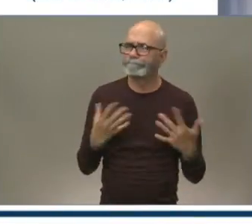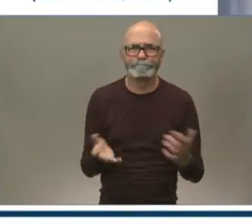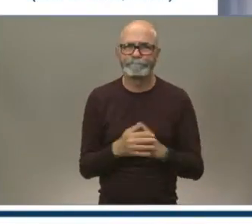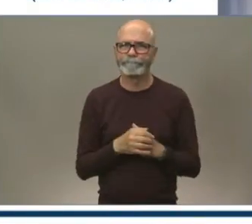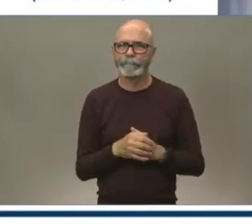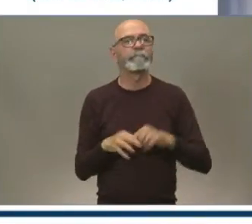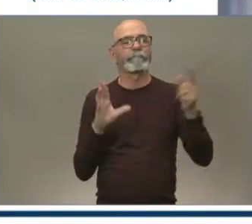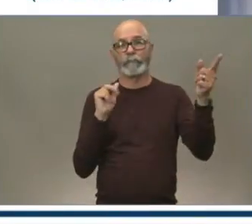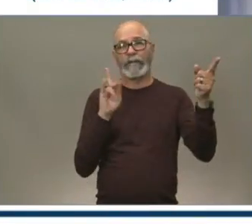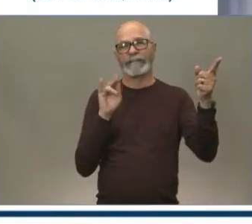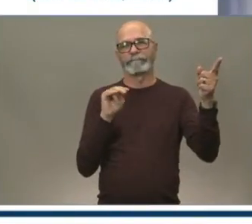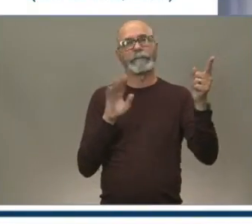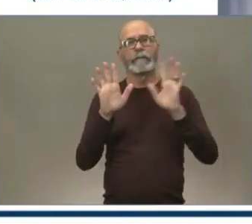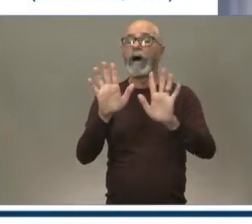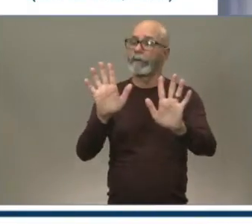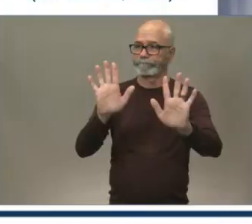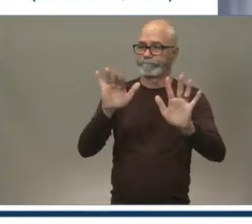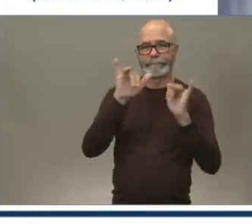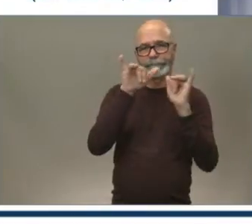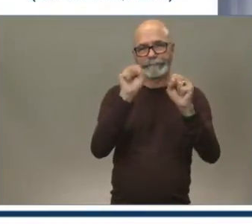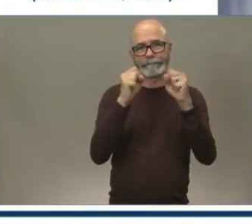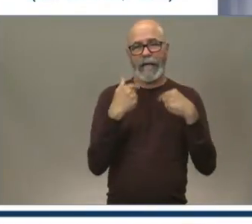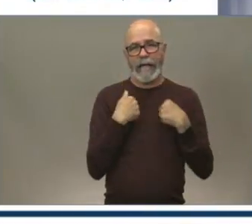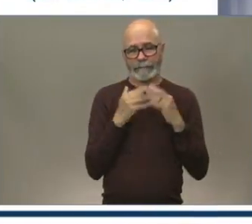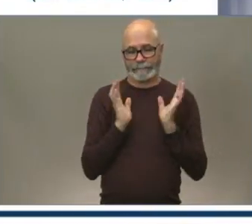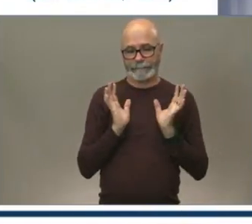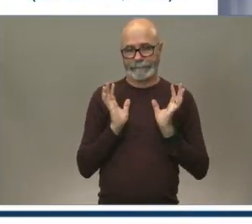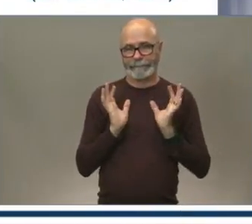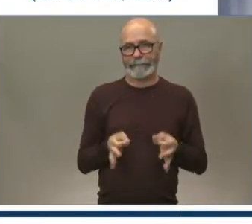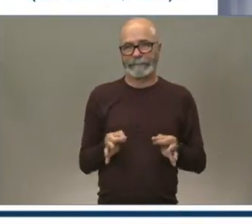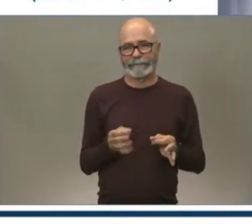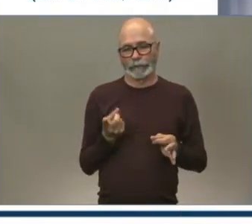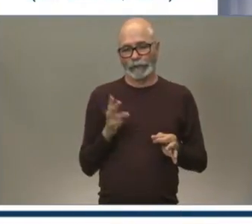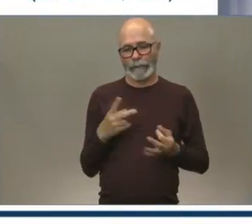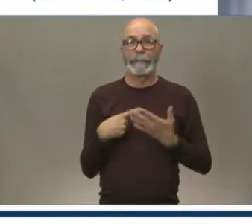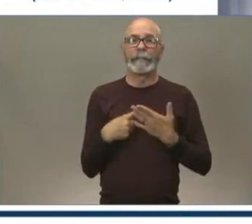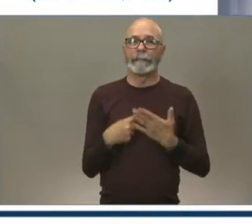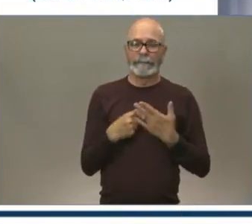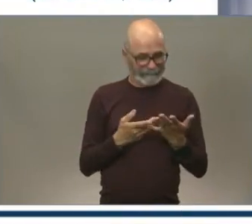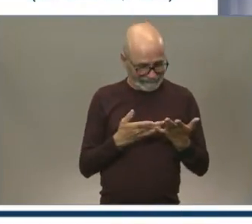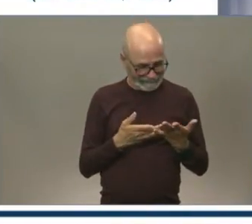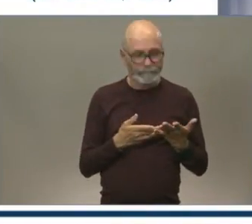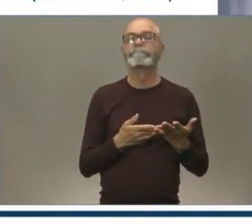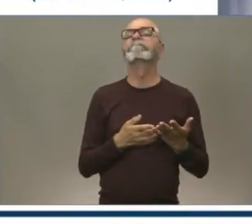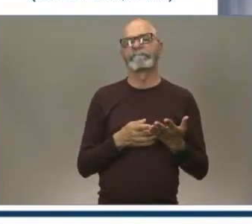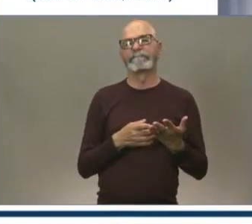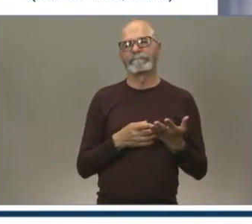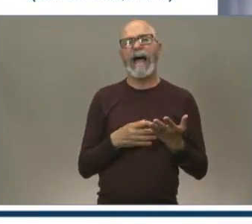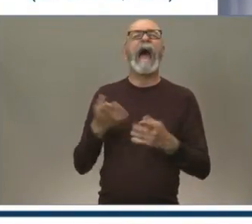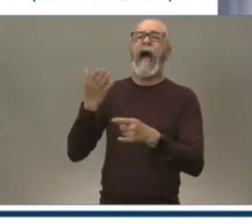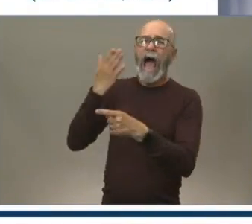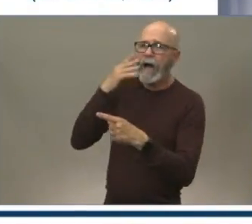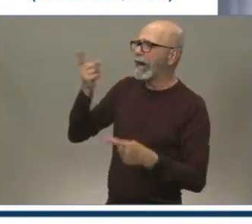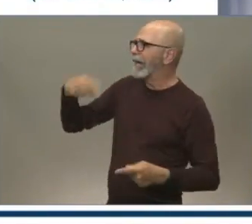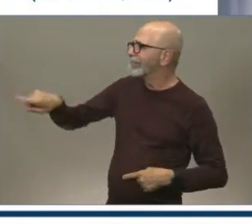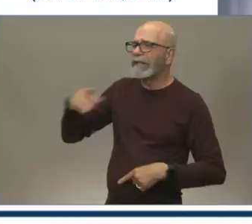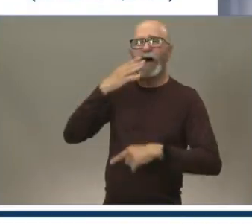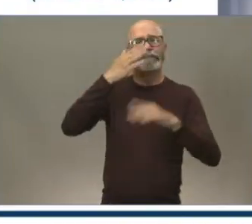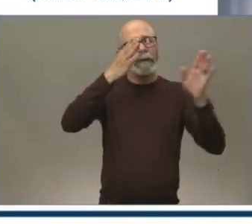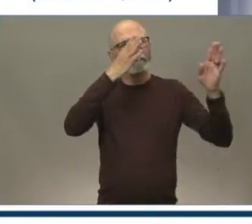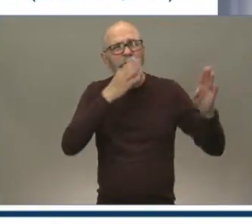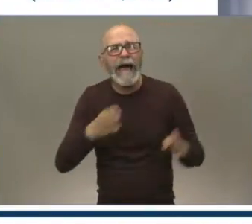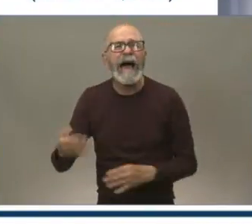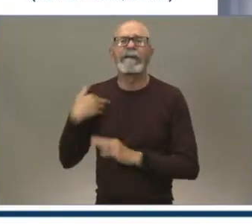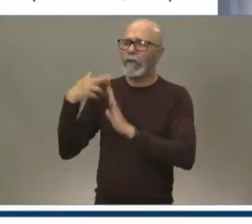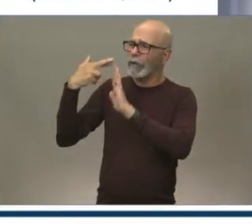have that conversation, Dr. Strang and I. I had full confidence that they were working through an achievable plan to keep people safe, and we could